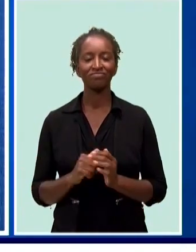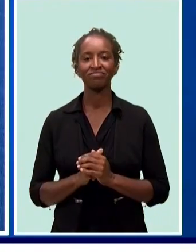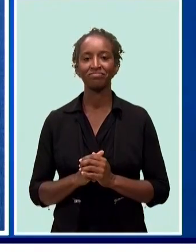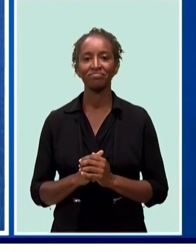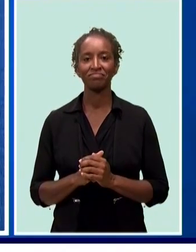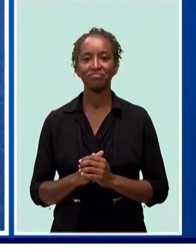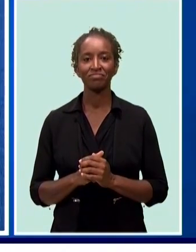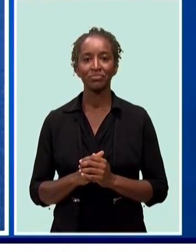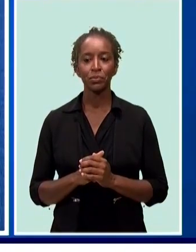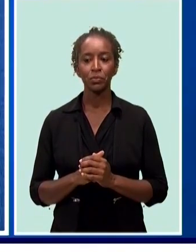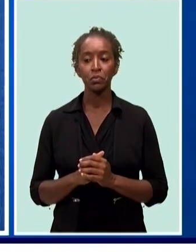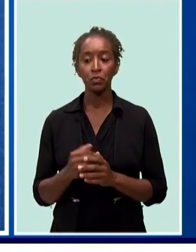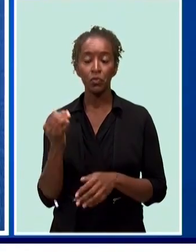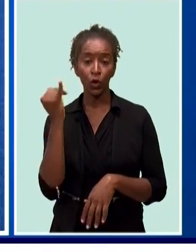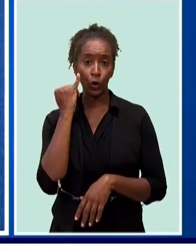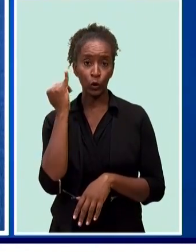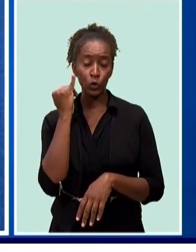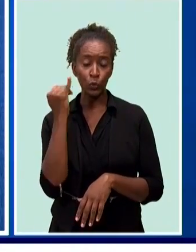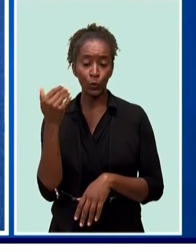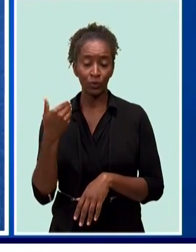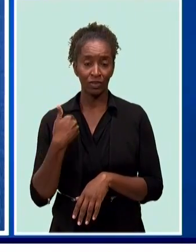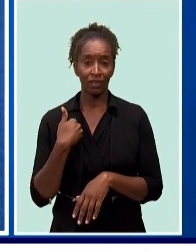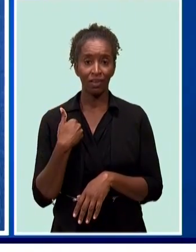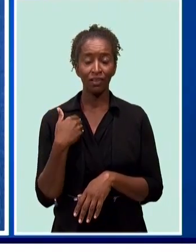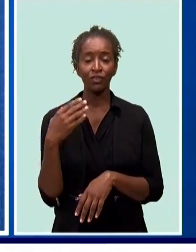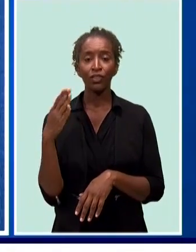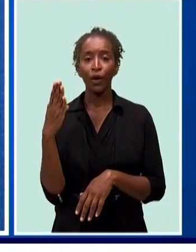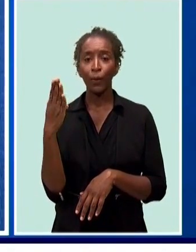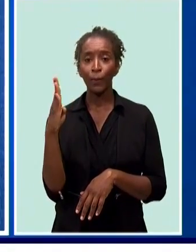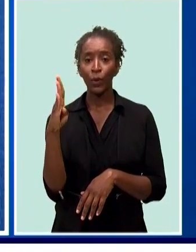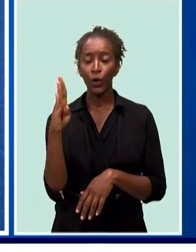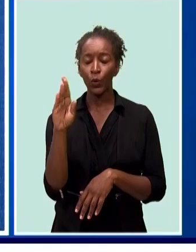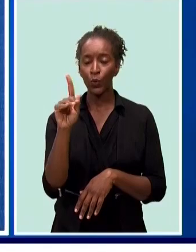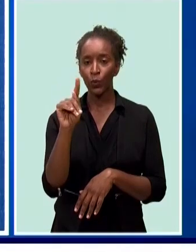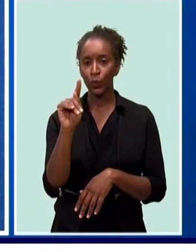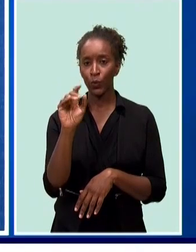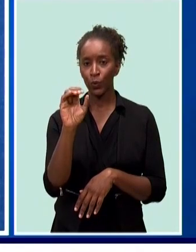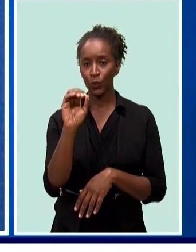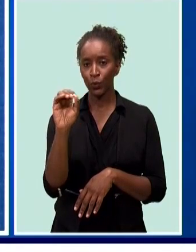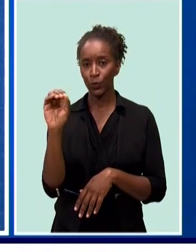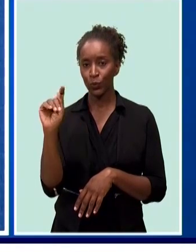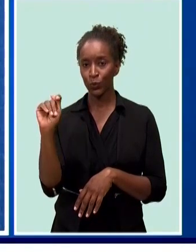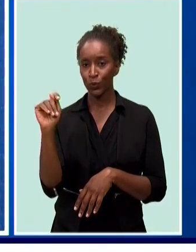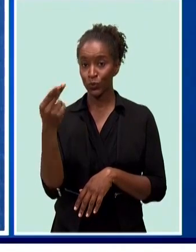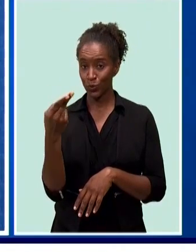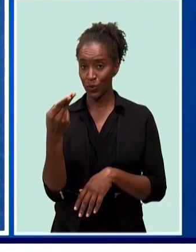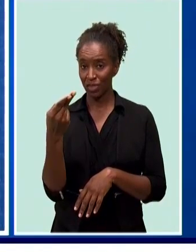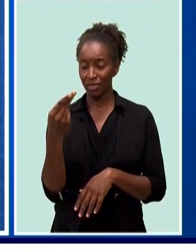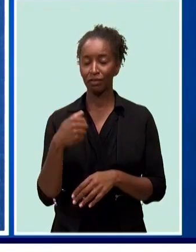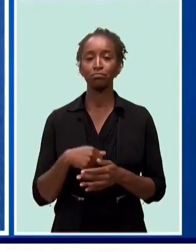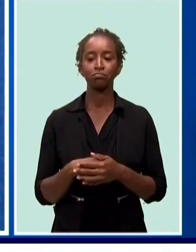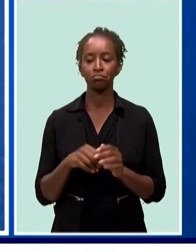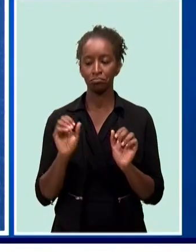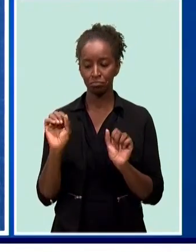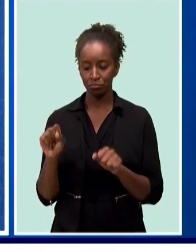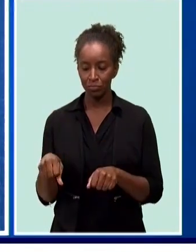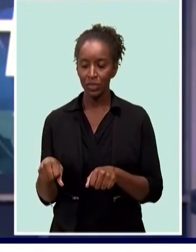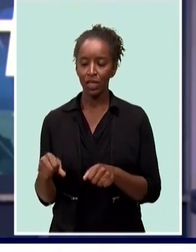You go on, once your phone is capable of engaging by way of Bluetooth, you are able to generate a